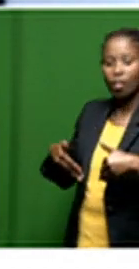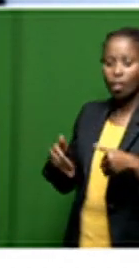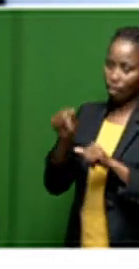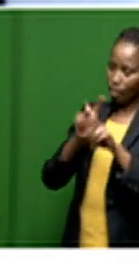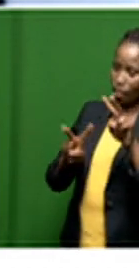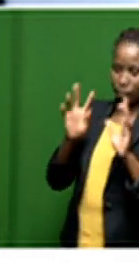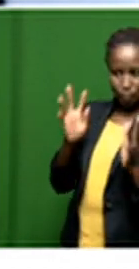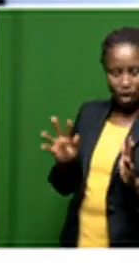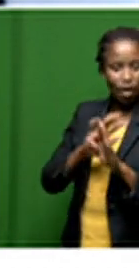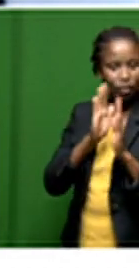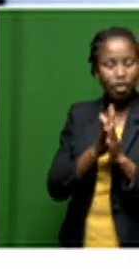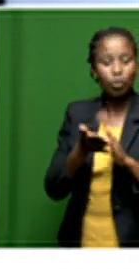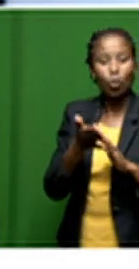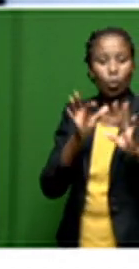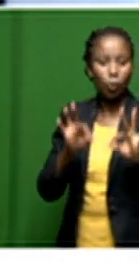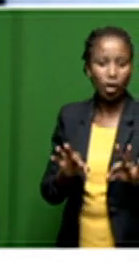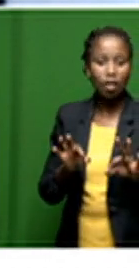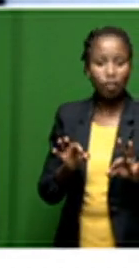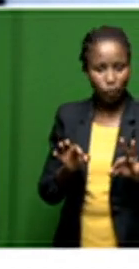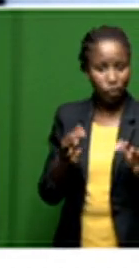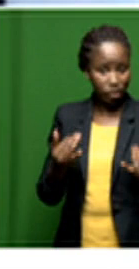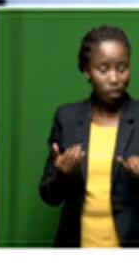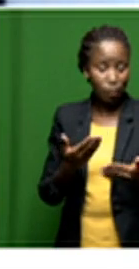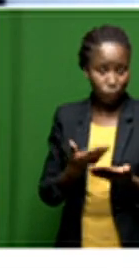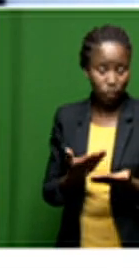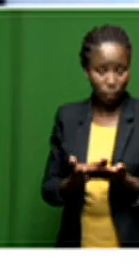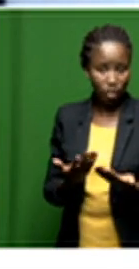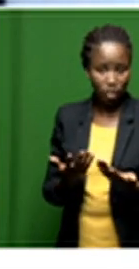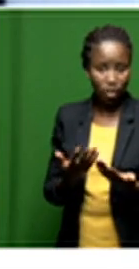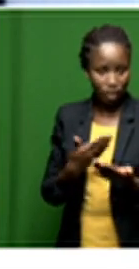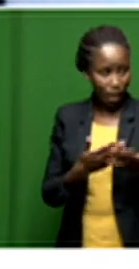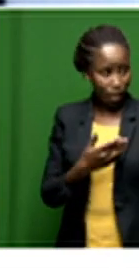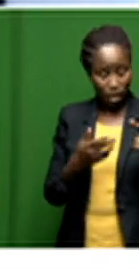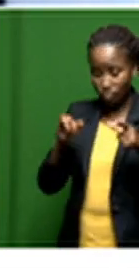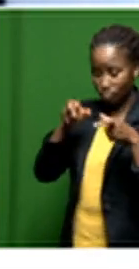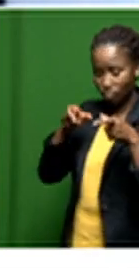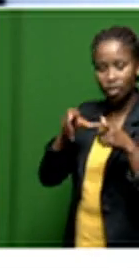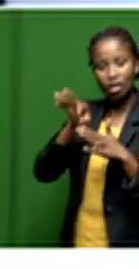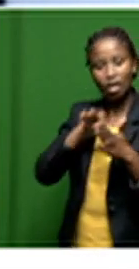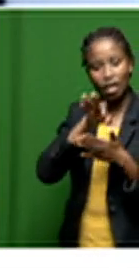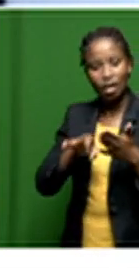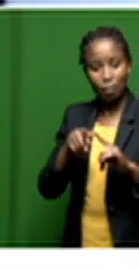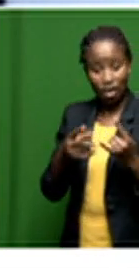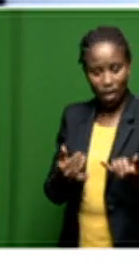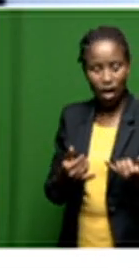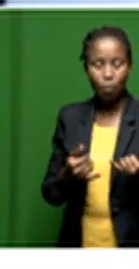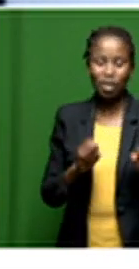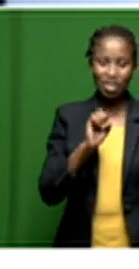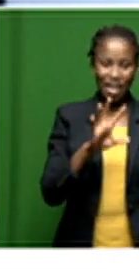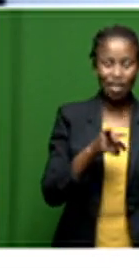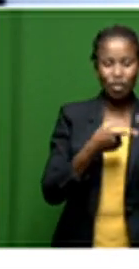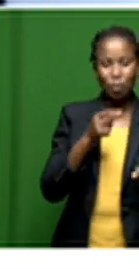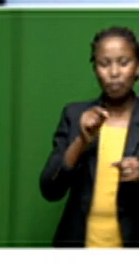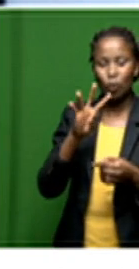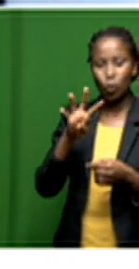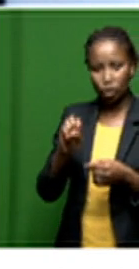they seek consensus insofar as is possible with managing elections. And in this case, 10 of the 14 parties agreed with the